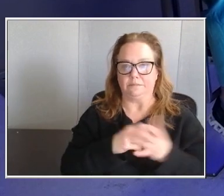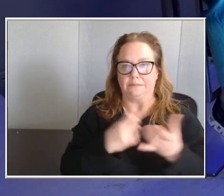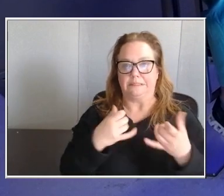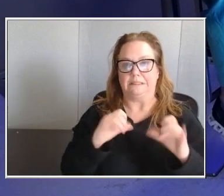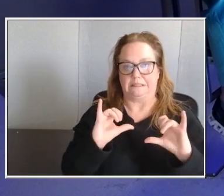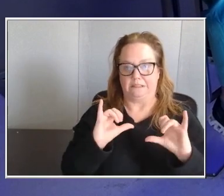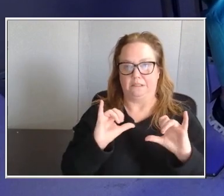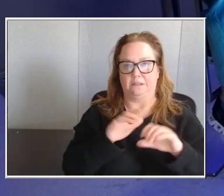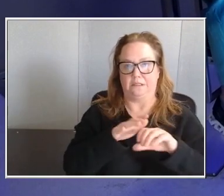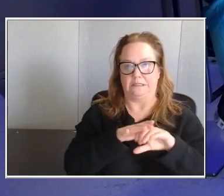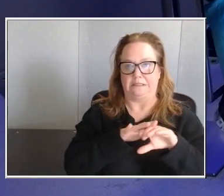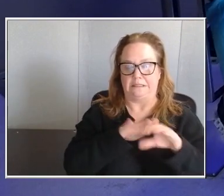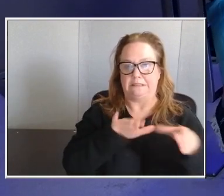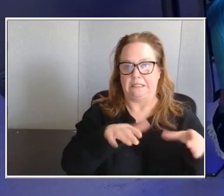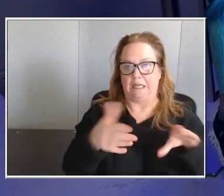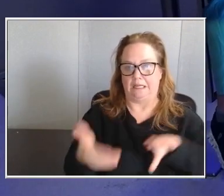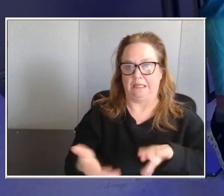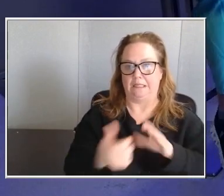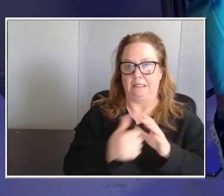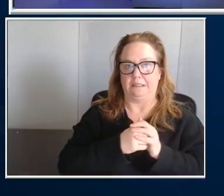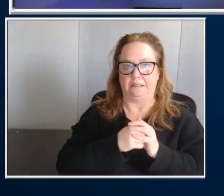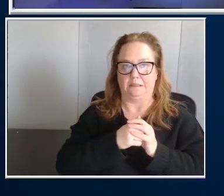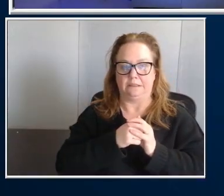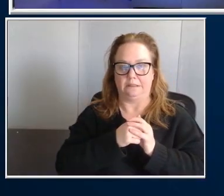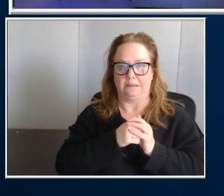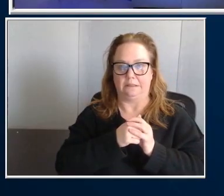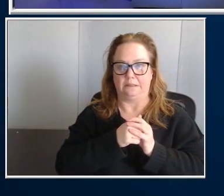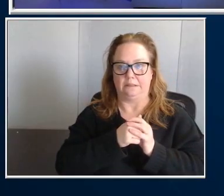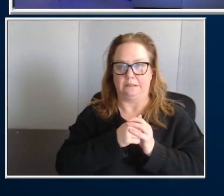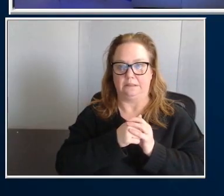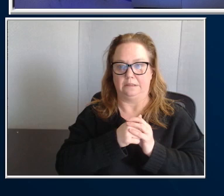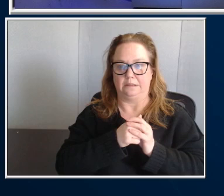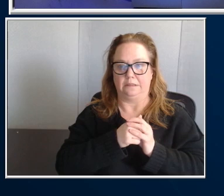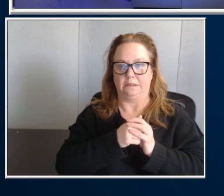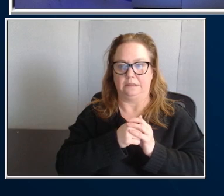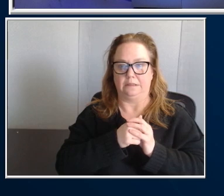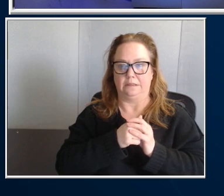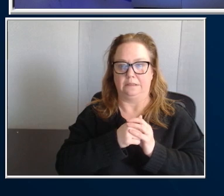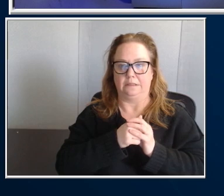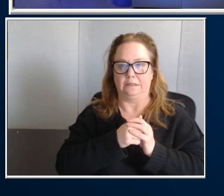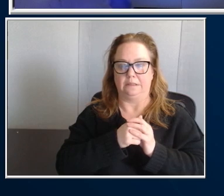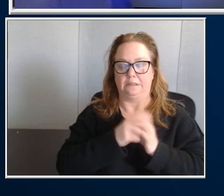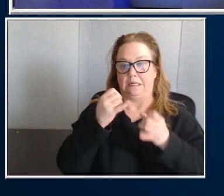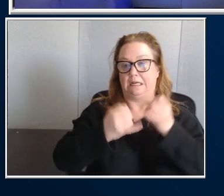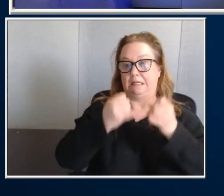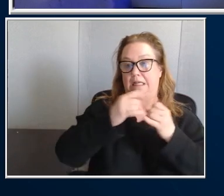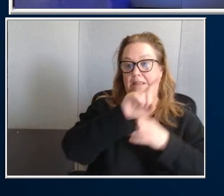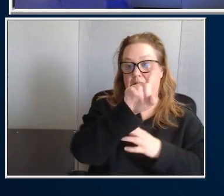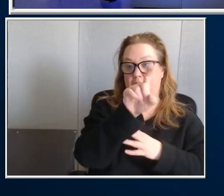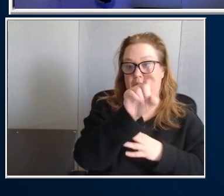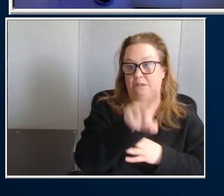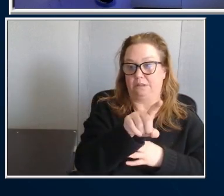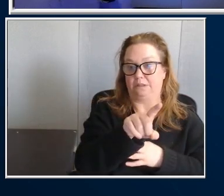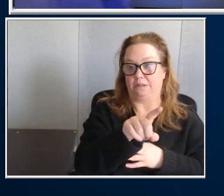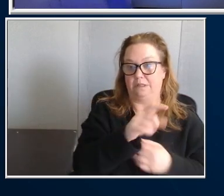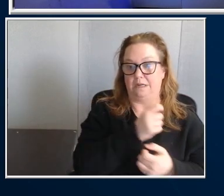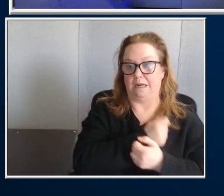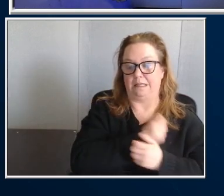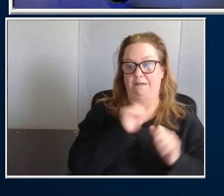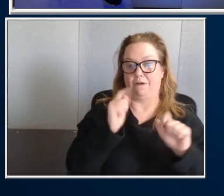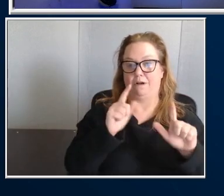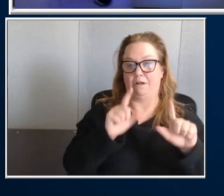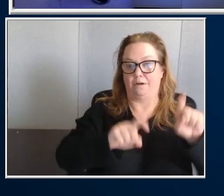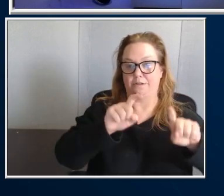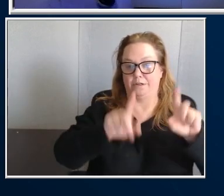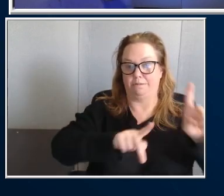dying. It's slowly dying. Yeah, well done. All right, Yes. last question, and I'm loving that all these questions are